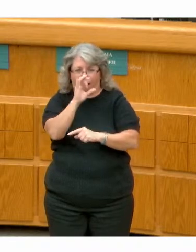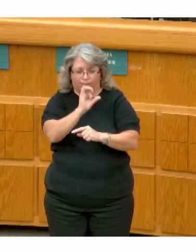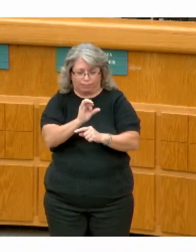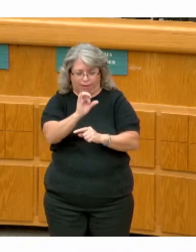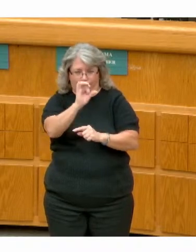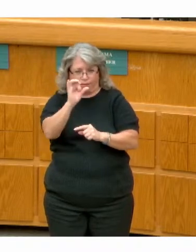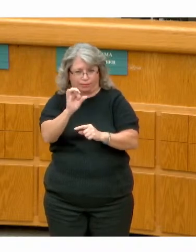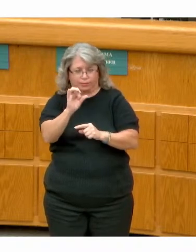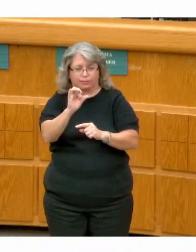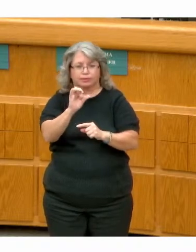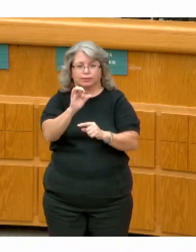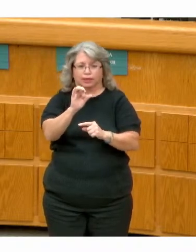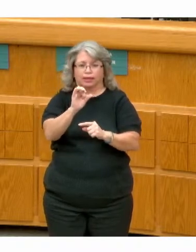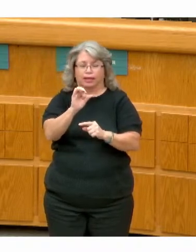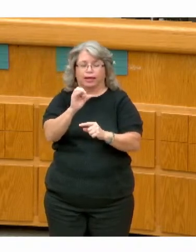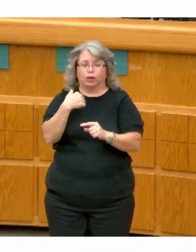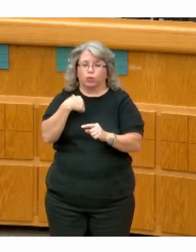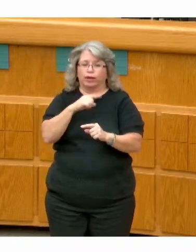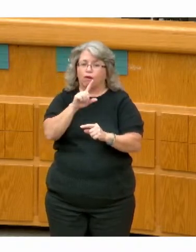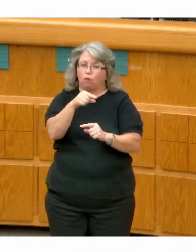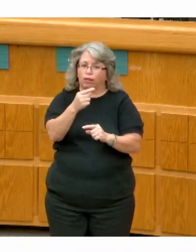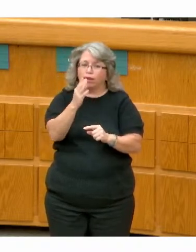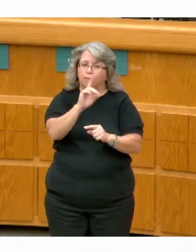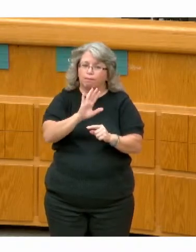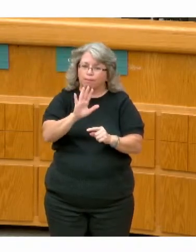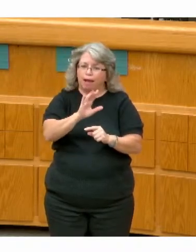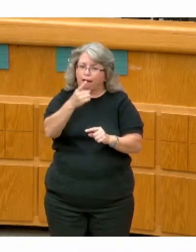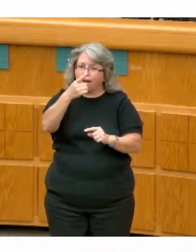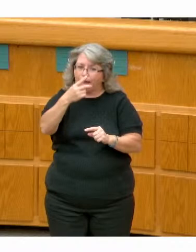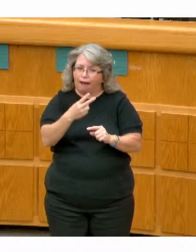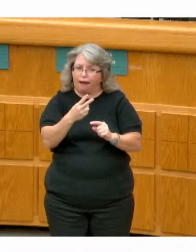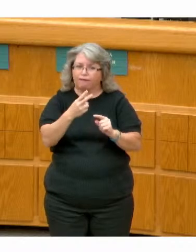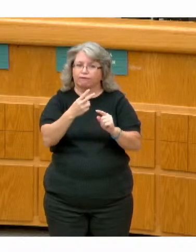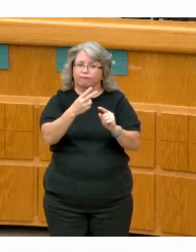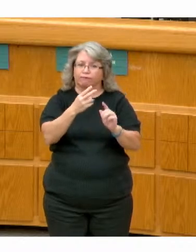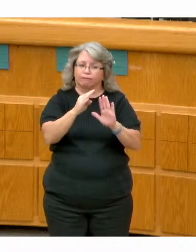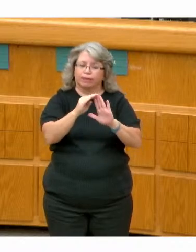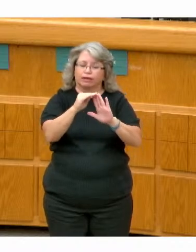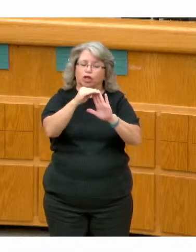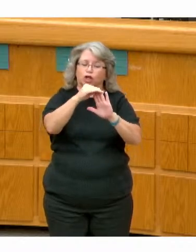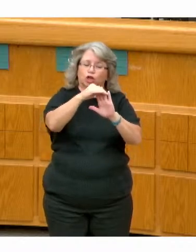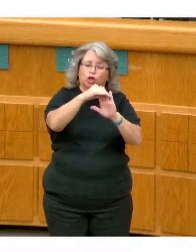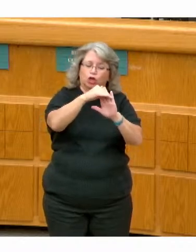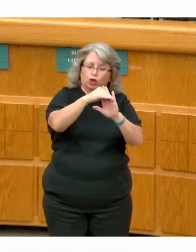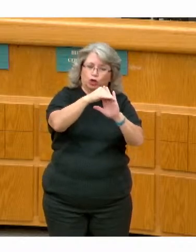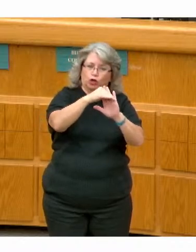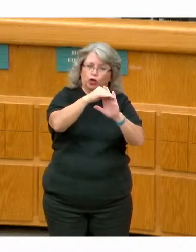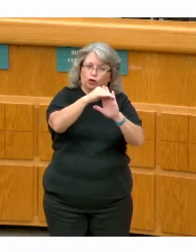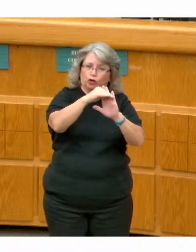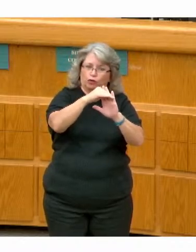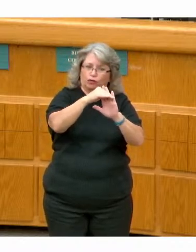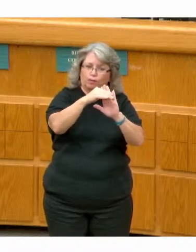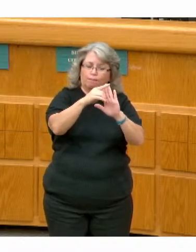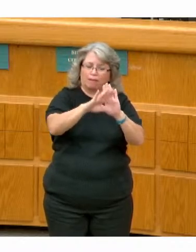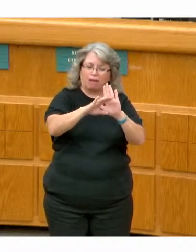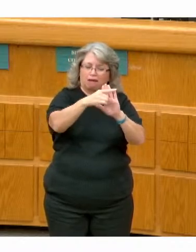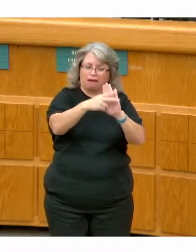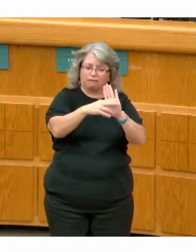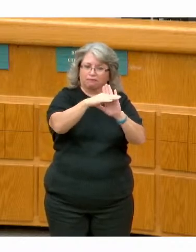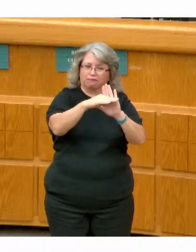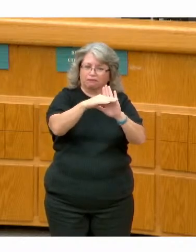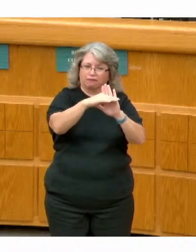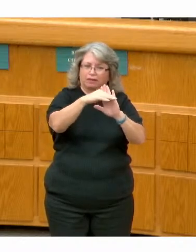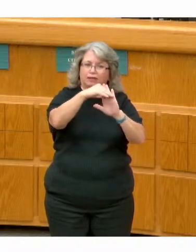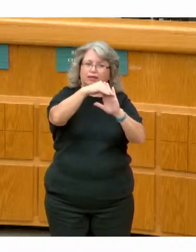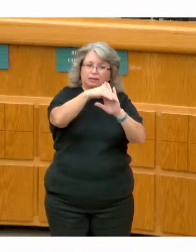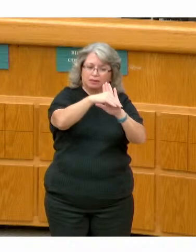And again, we're about halfway down the curve, not quite, and we project that the number of people in the ICU with COVID will continue to